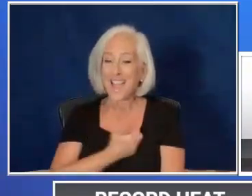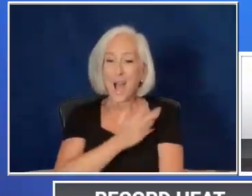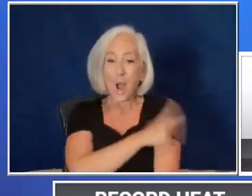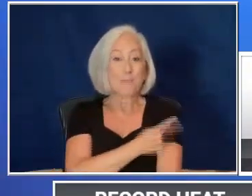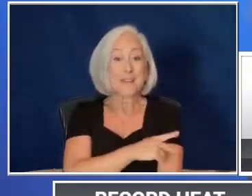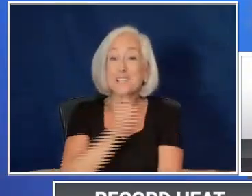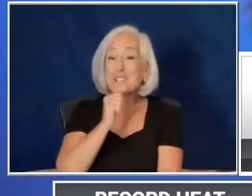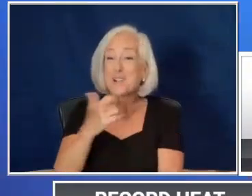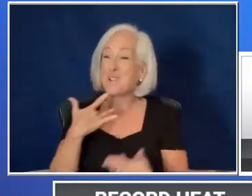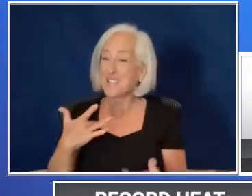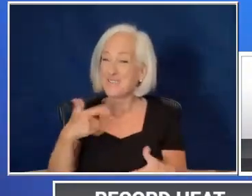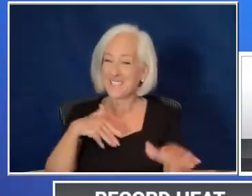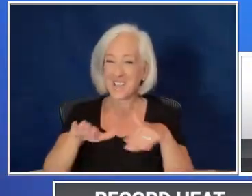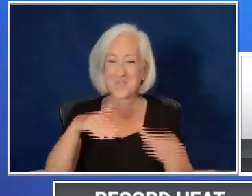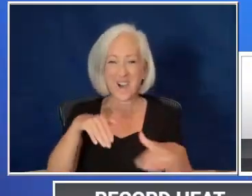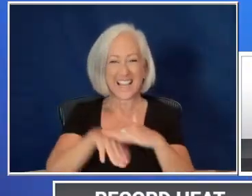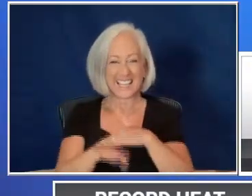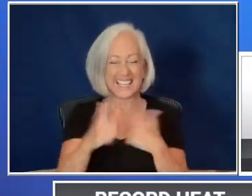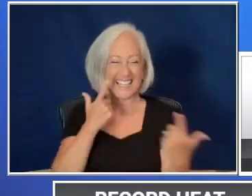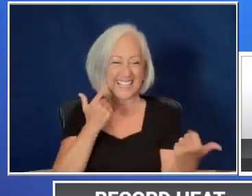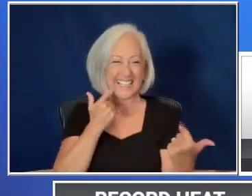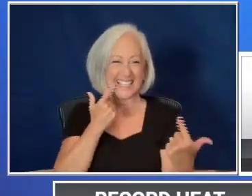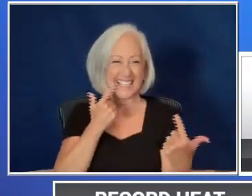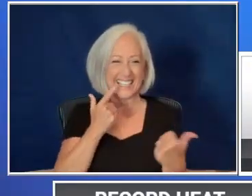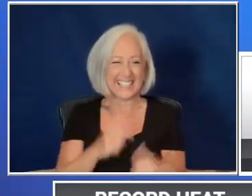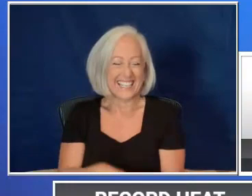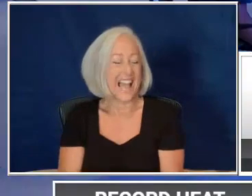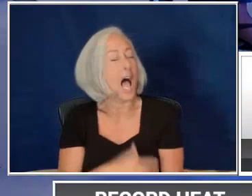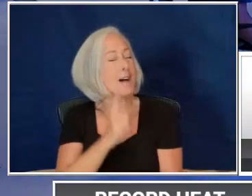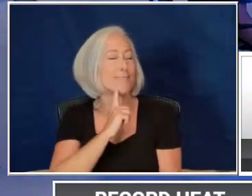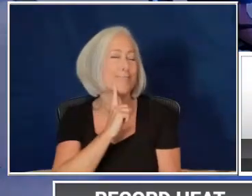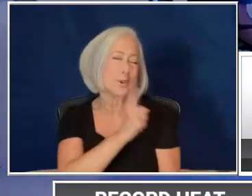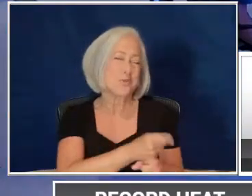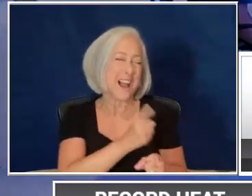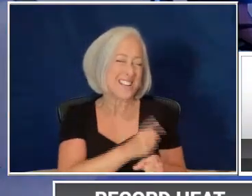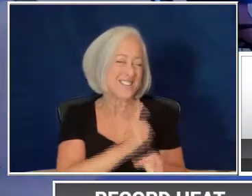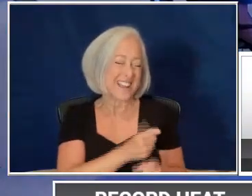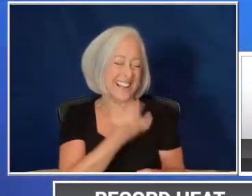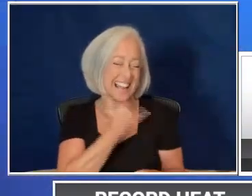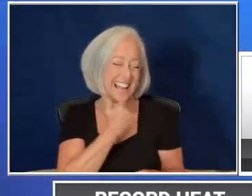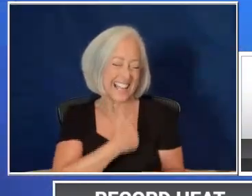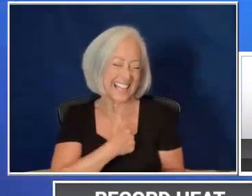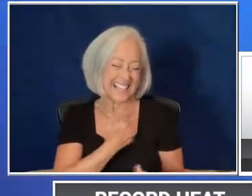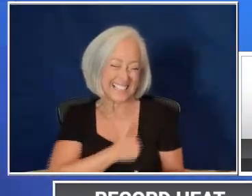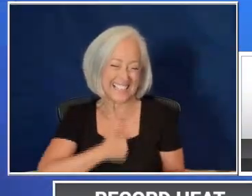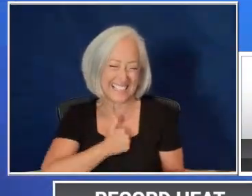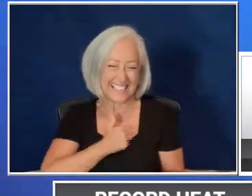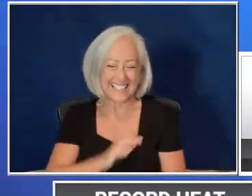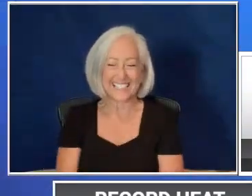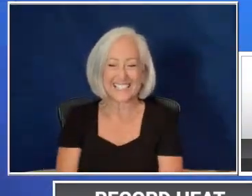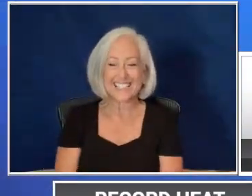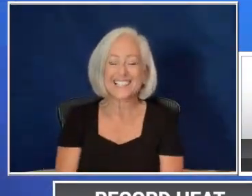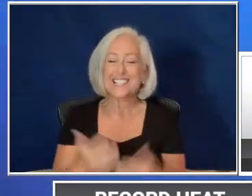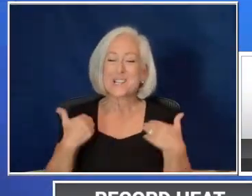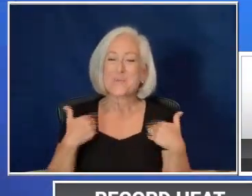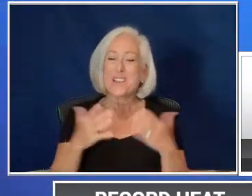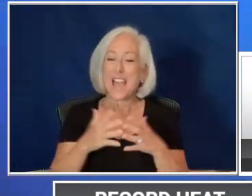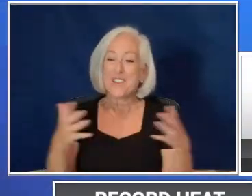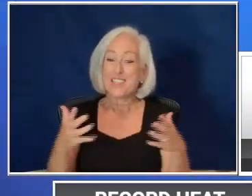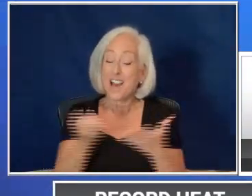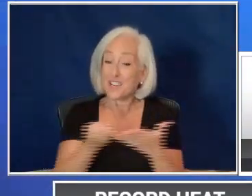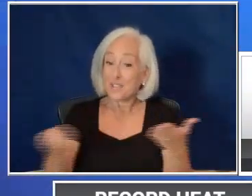Jessica, Yeah, most of them exactly. particularly. I stand corrected on that one. You're right, you're right. We've got a lot of equipment, and technology